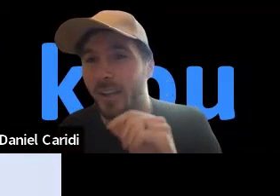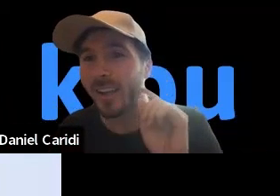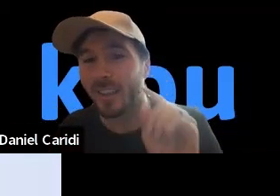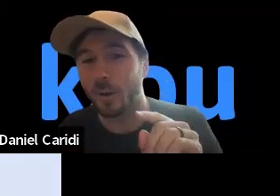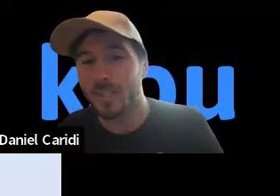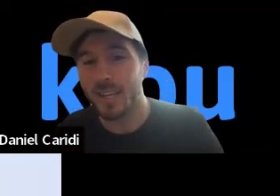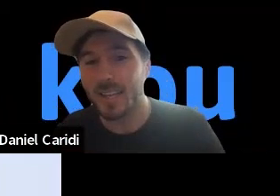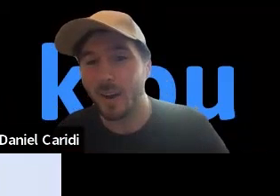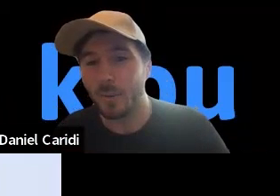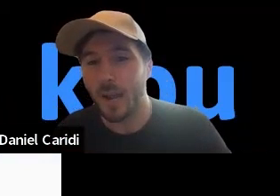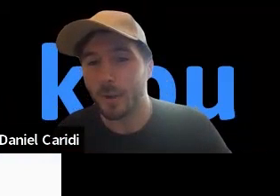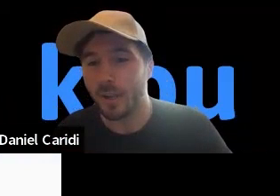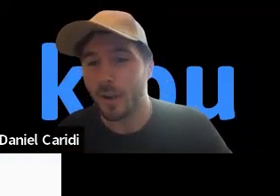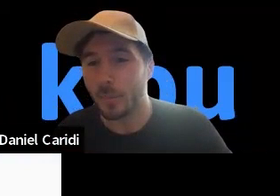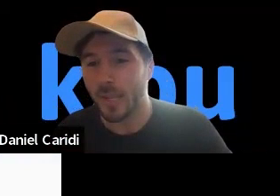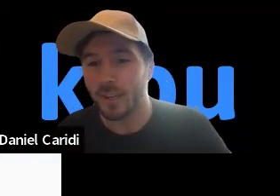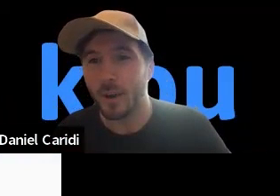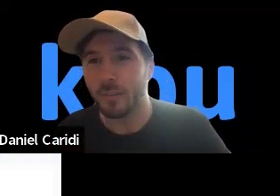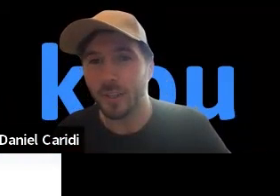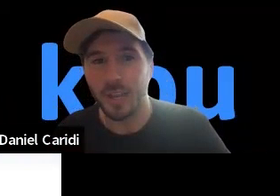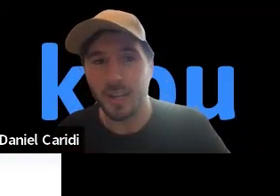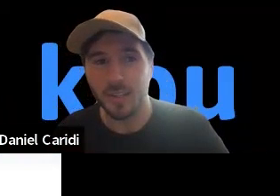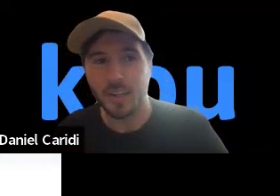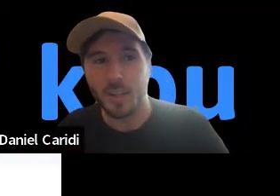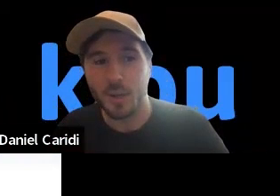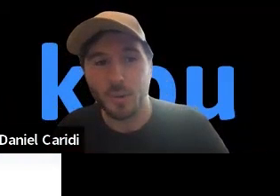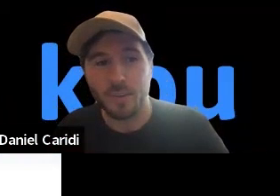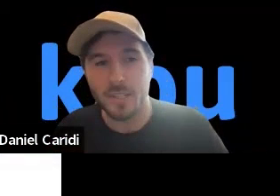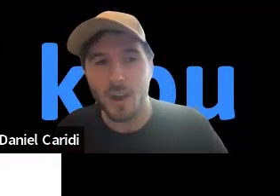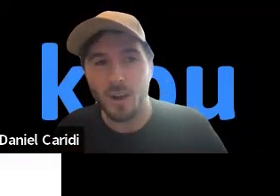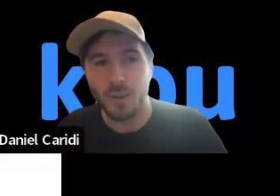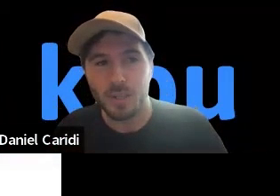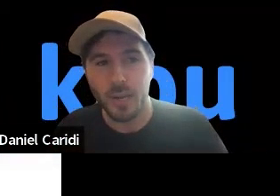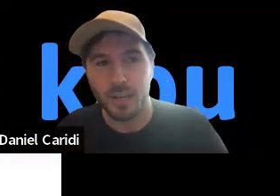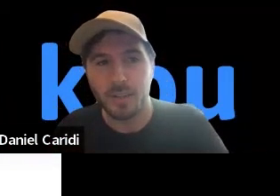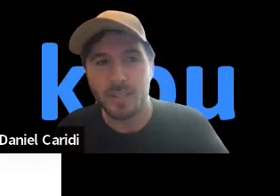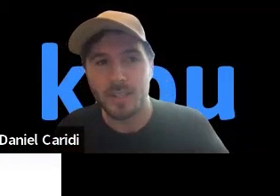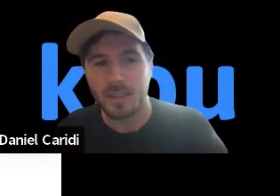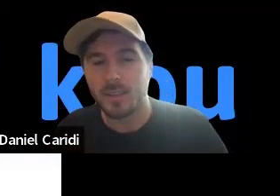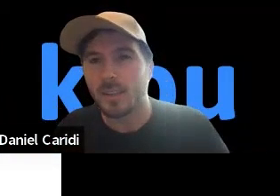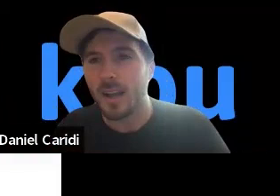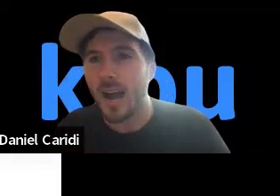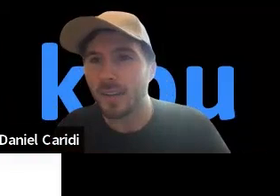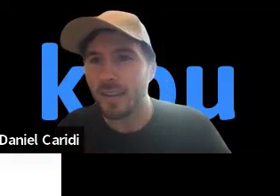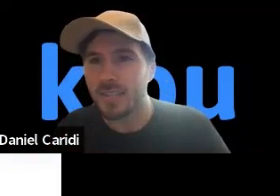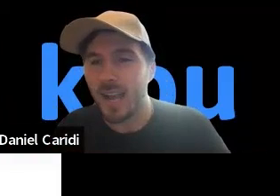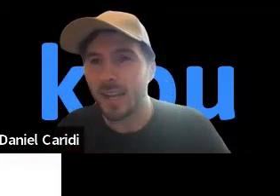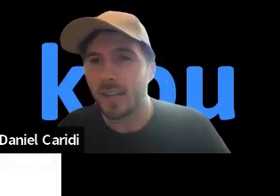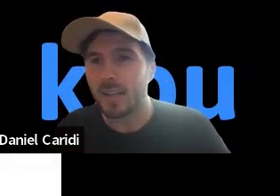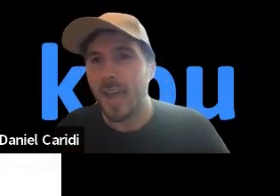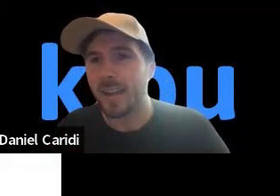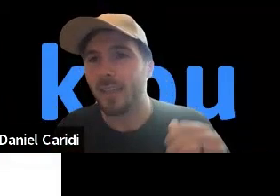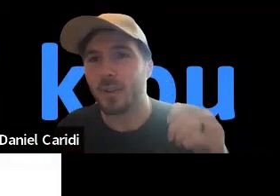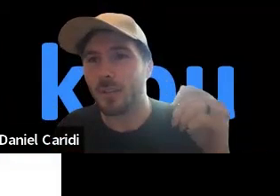quick note. The coolest thing is now when I'm going to go complete the note for Athena, you could reference all those quick notes on the left